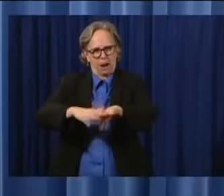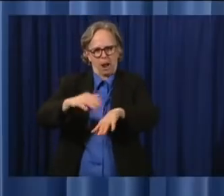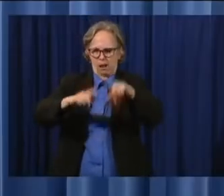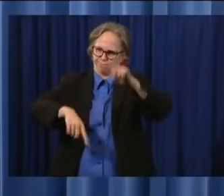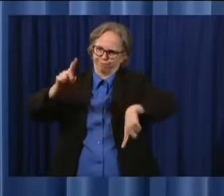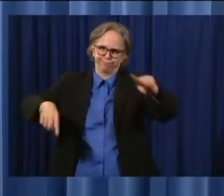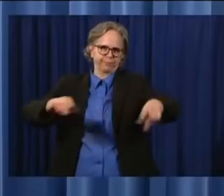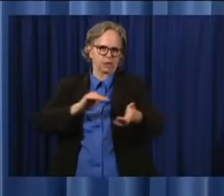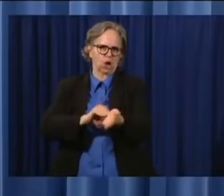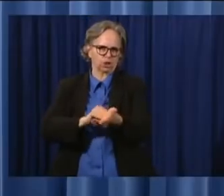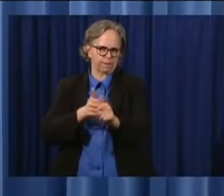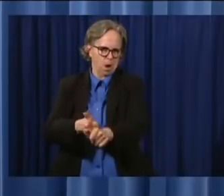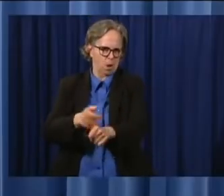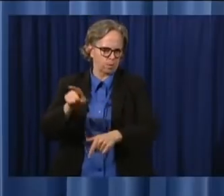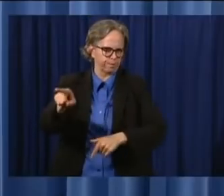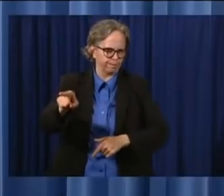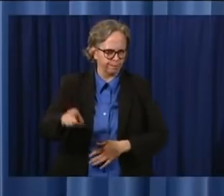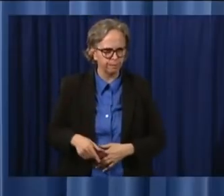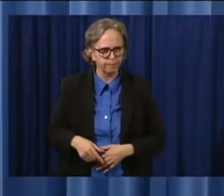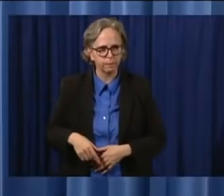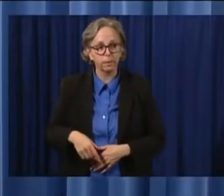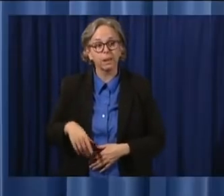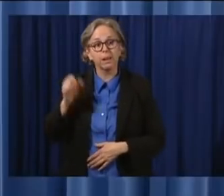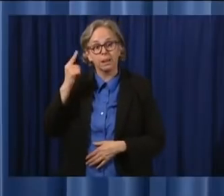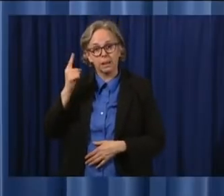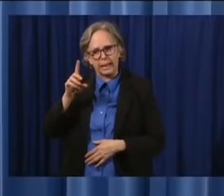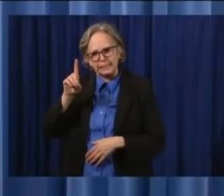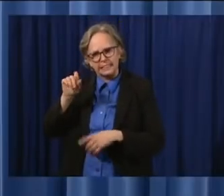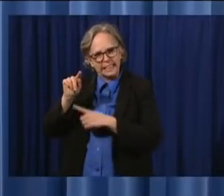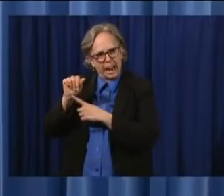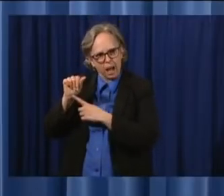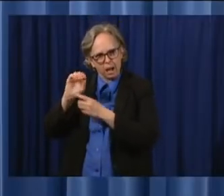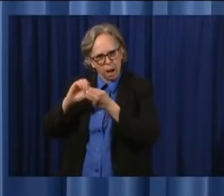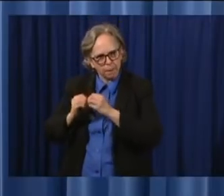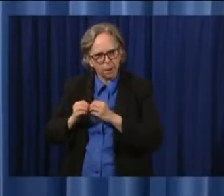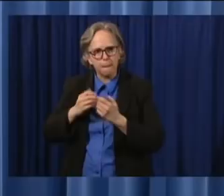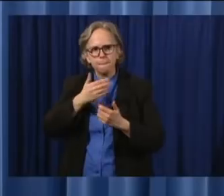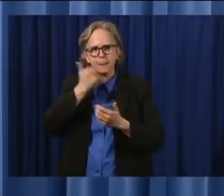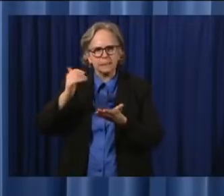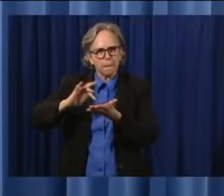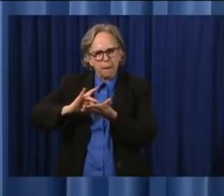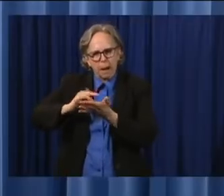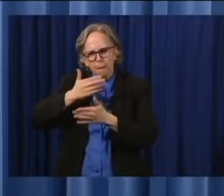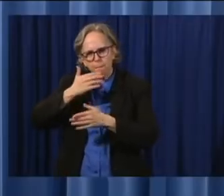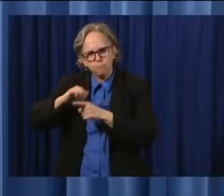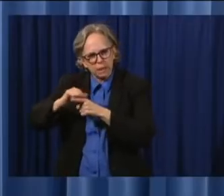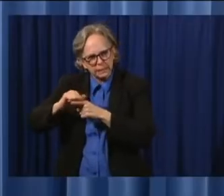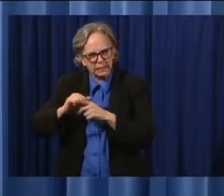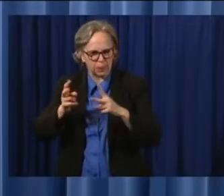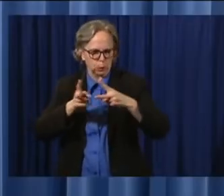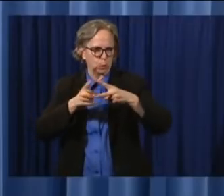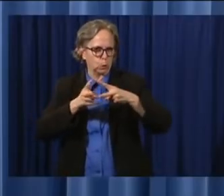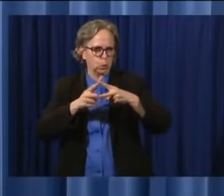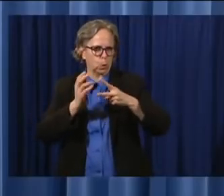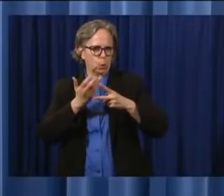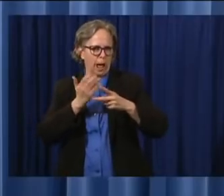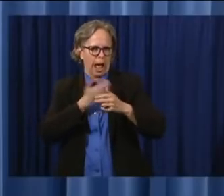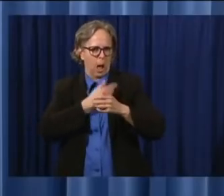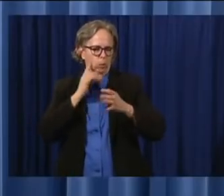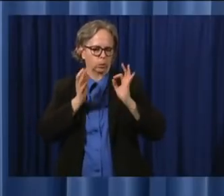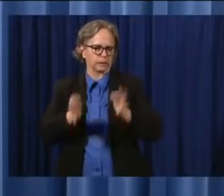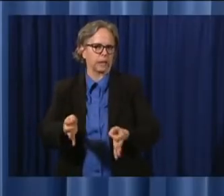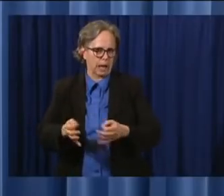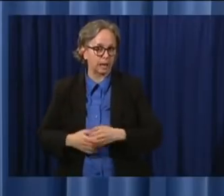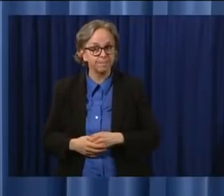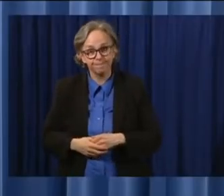data-driven decisions and decisions based upon best medical practice. That's how those decisions will be. What I've simply said